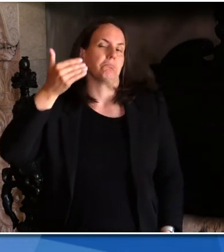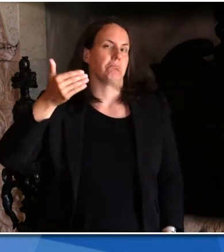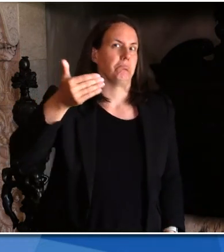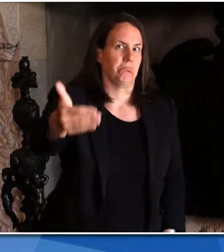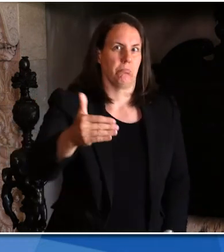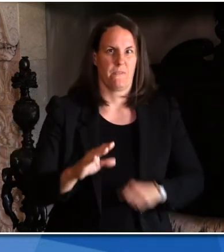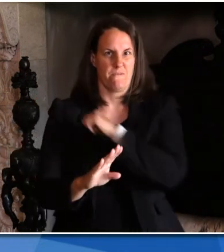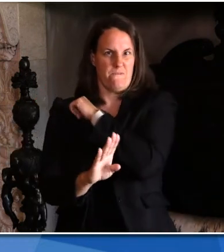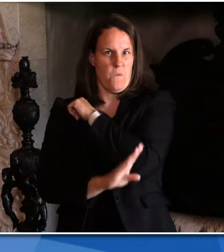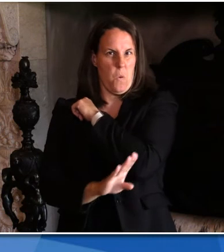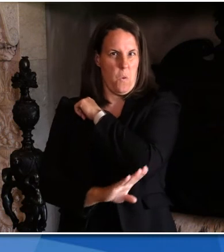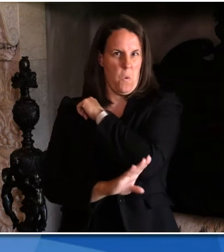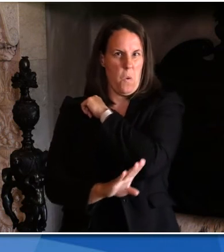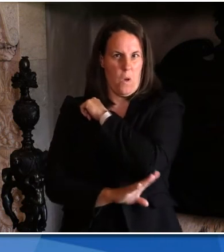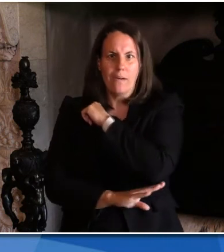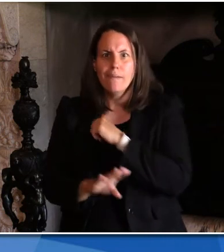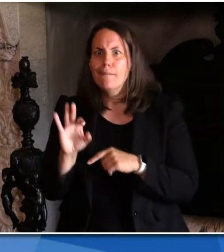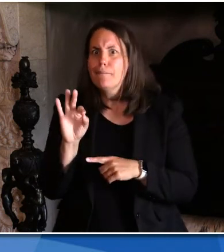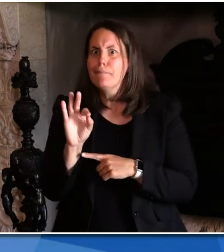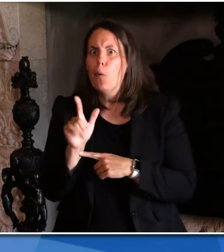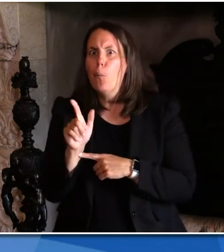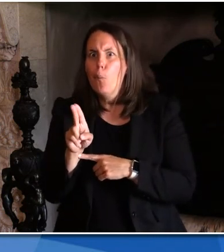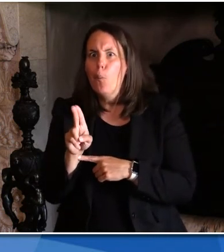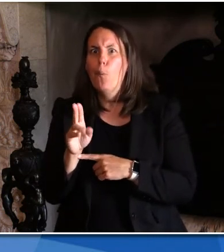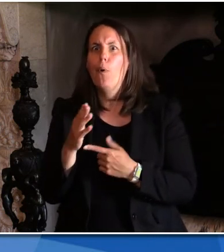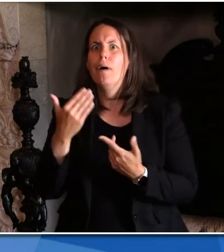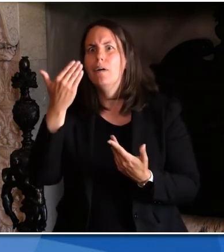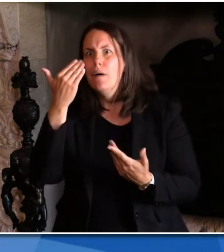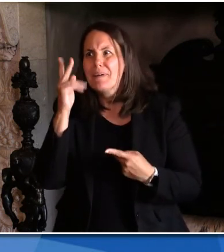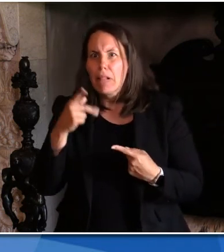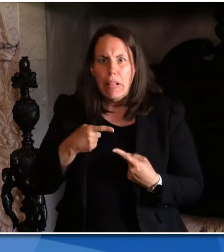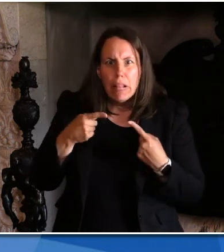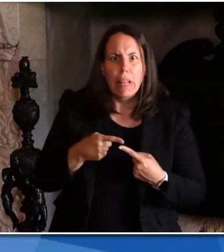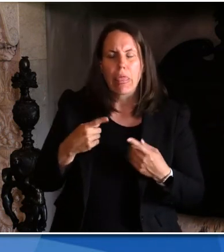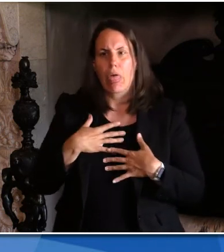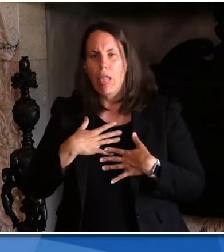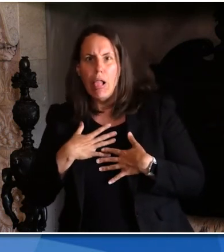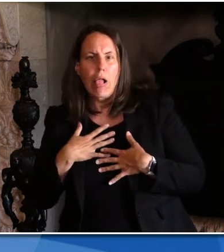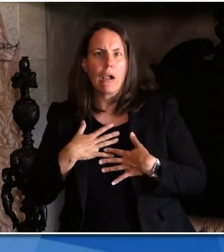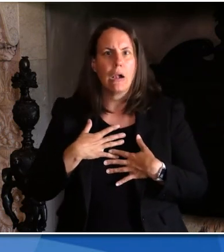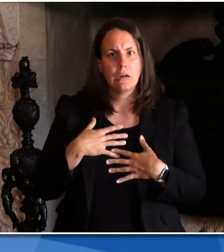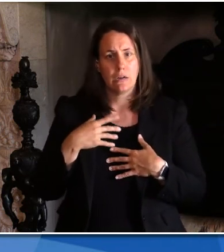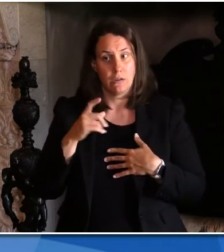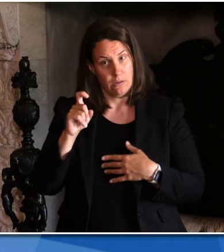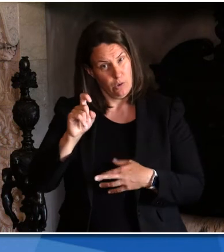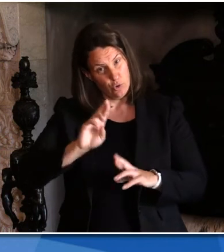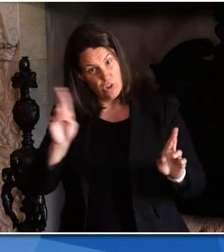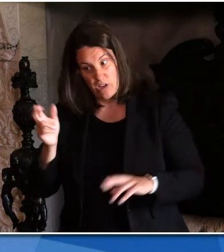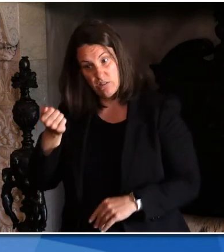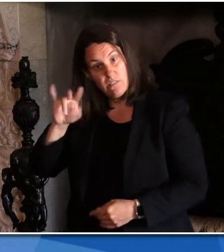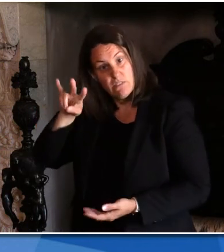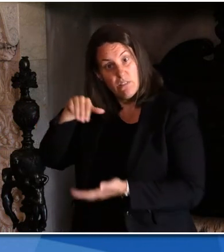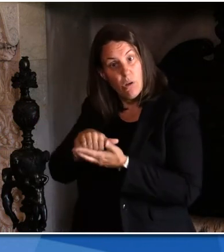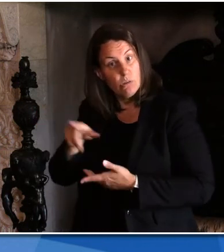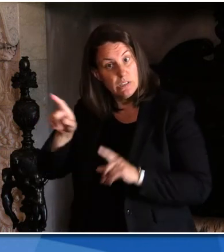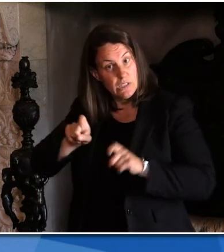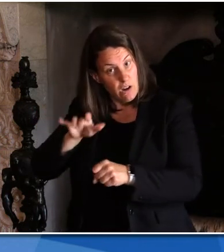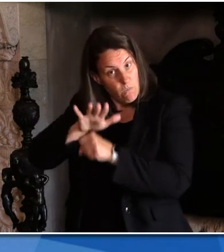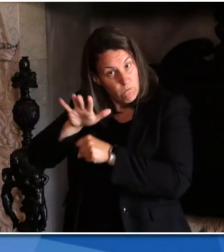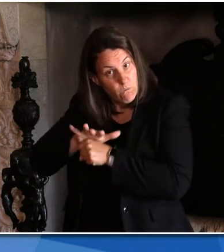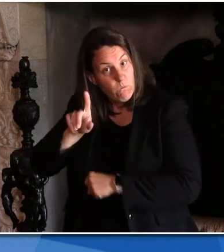respiratory disease season kind of getting into high gear again. And then along with that, I imagine just